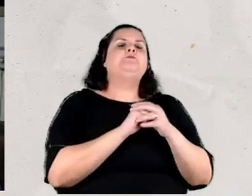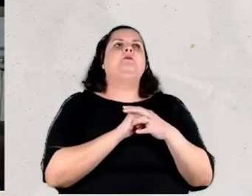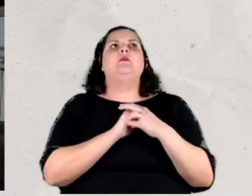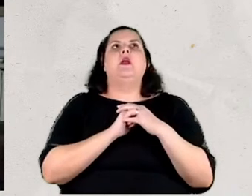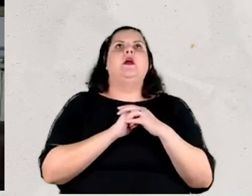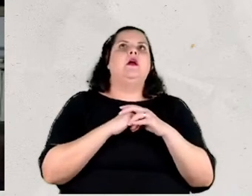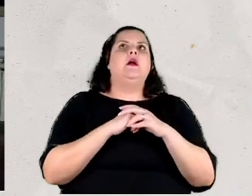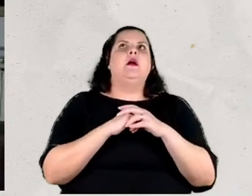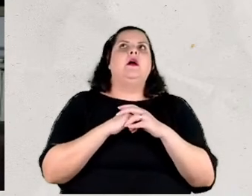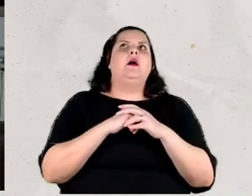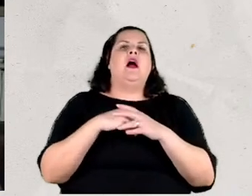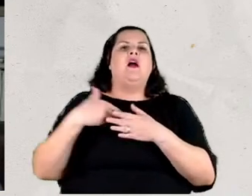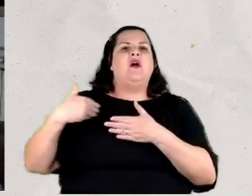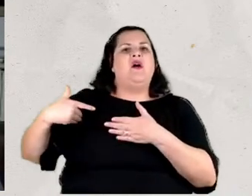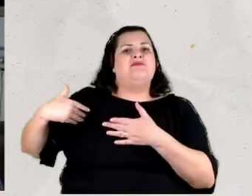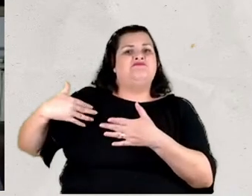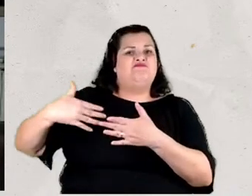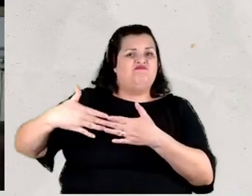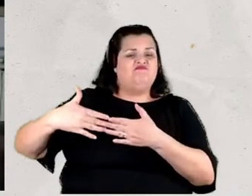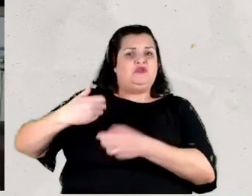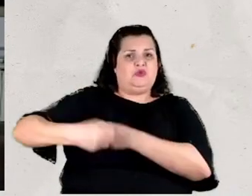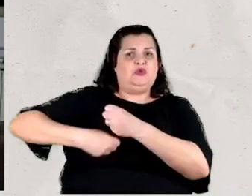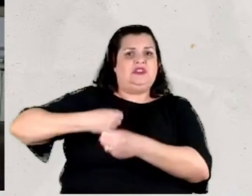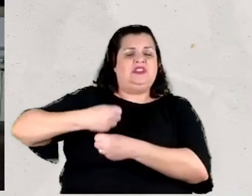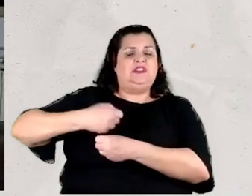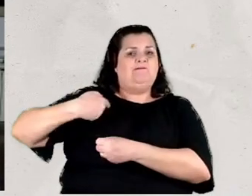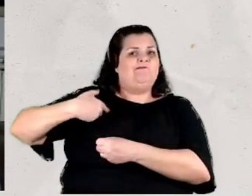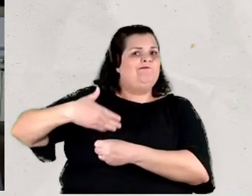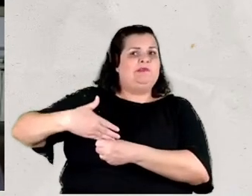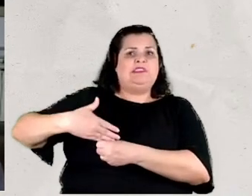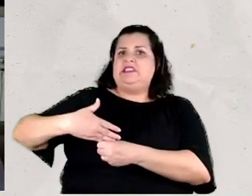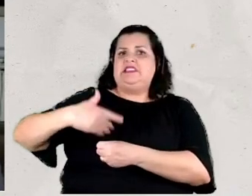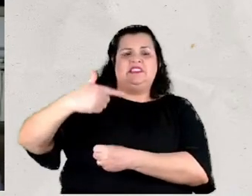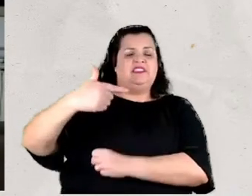for his own self-interest. That's my perception. And